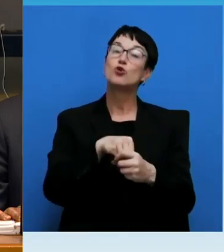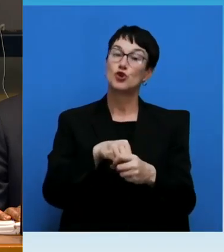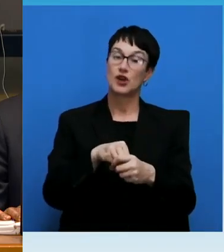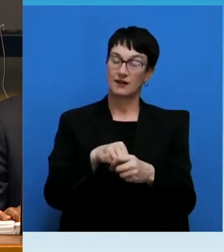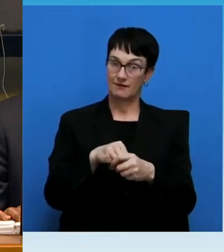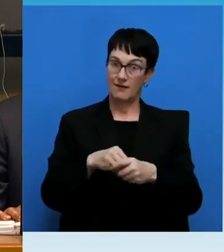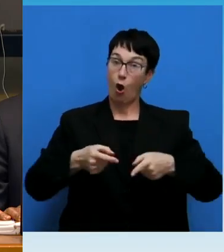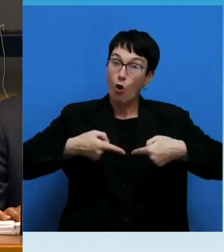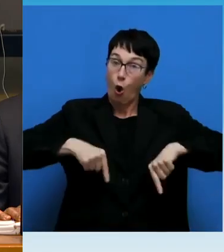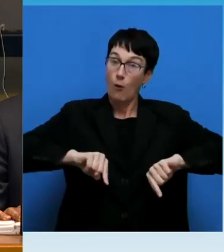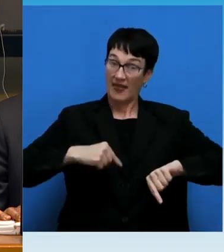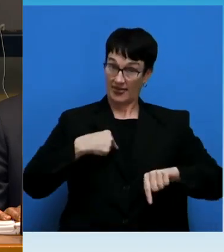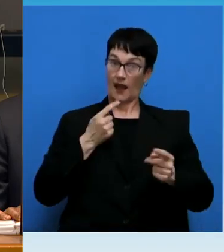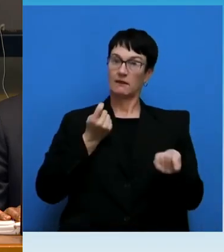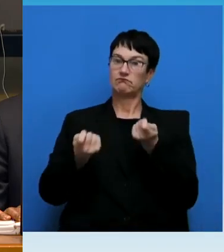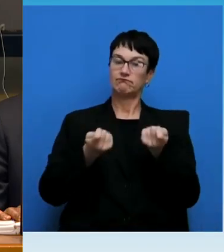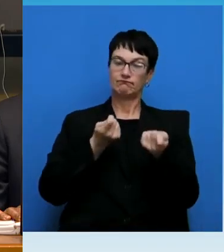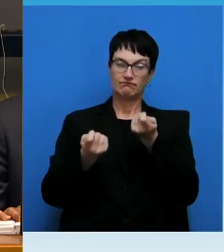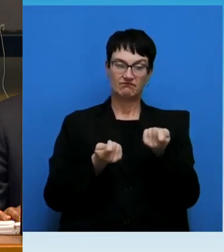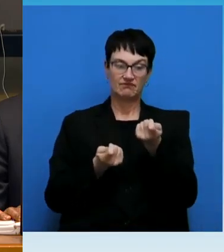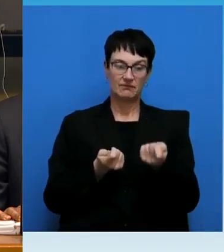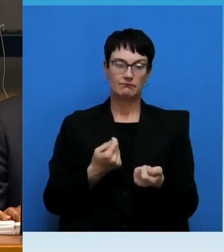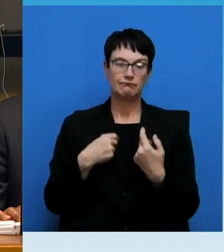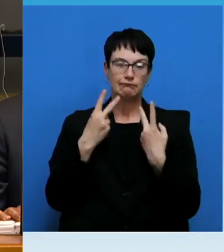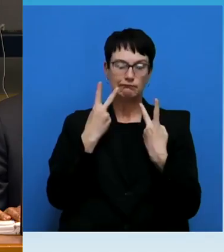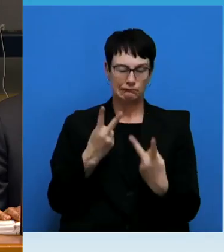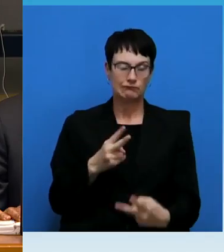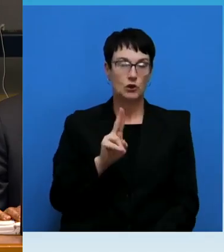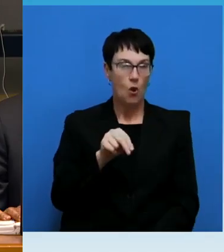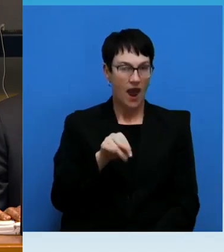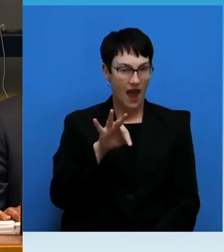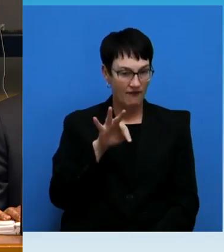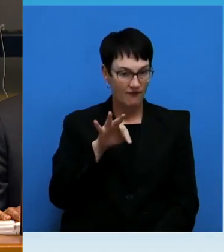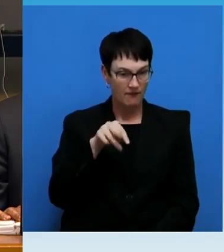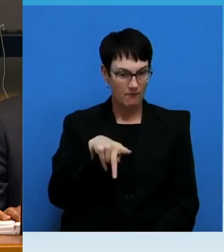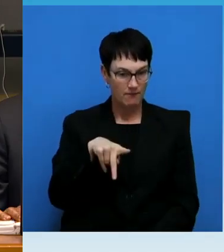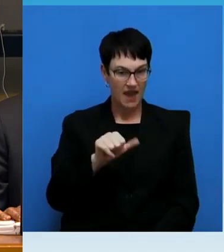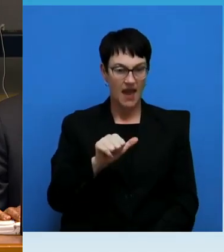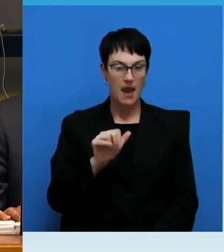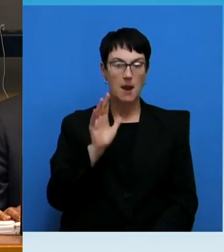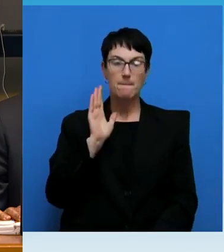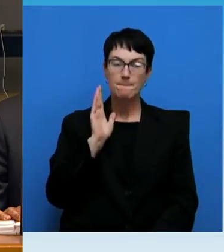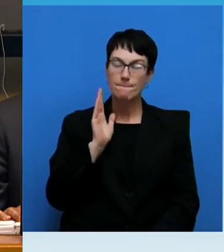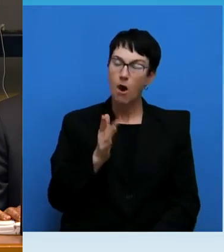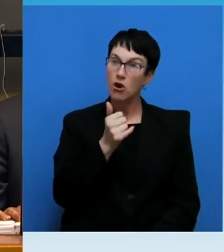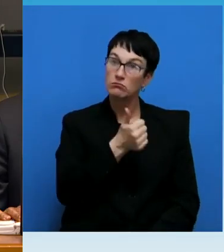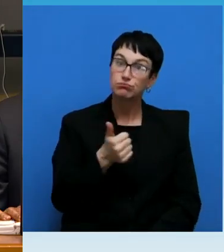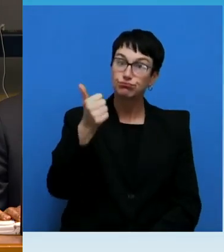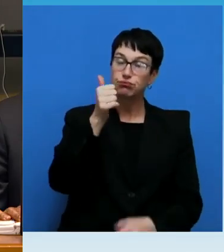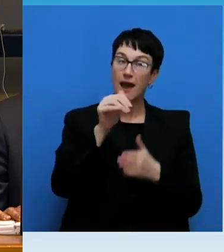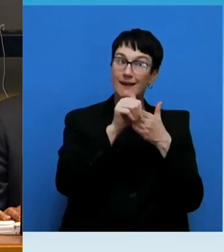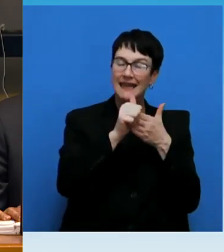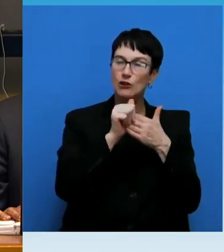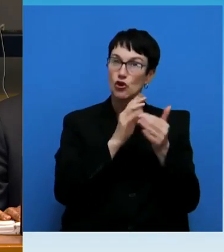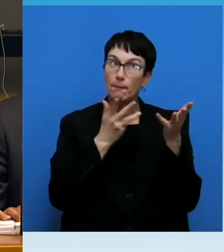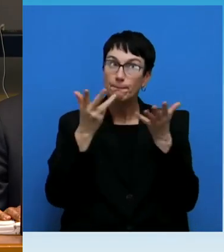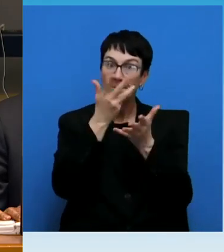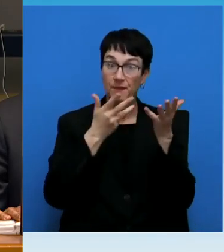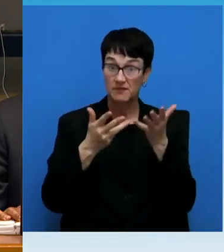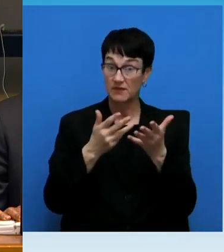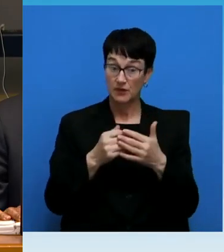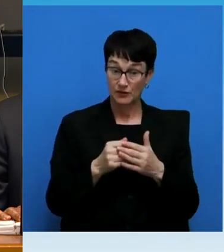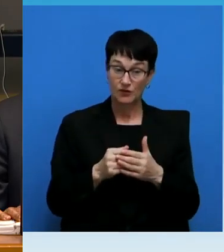to review progress twice annually. And since 1st December, our new New York office